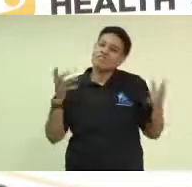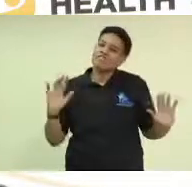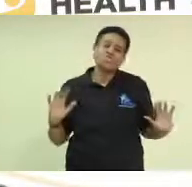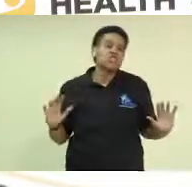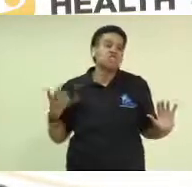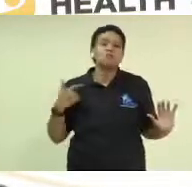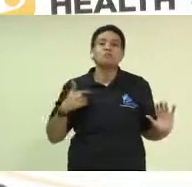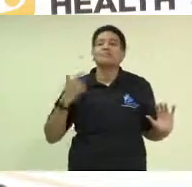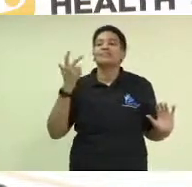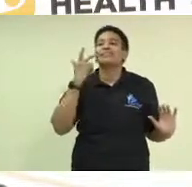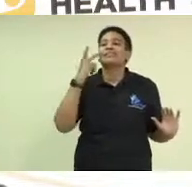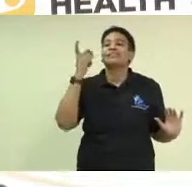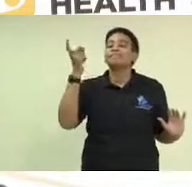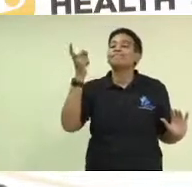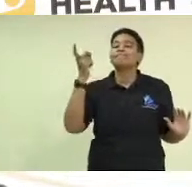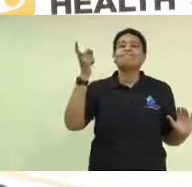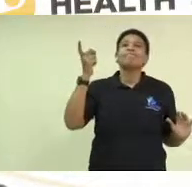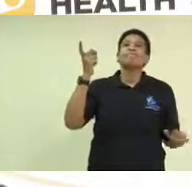We've seen